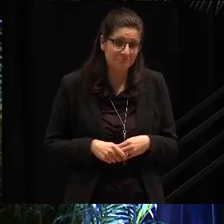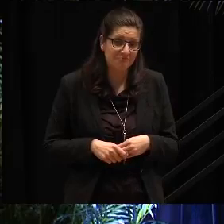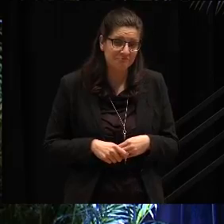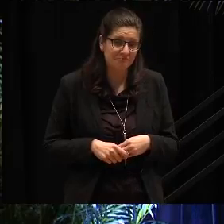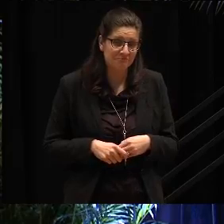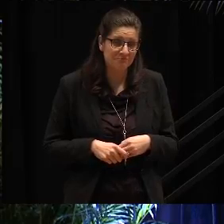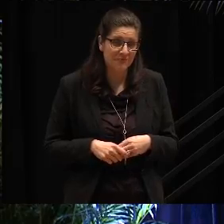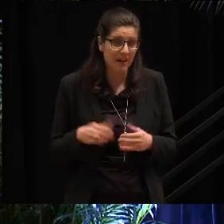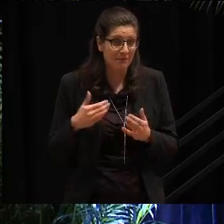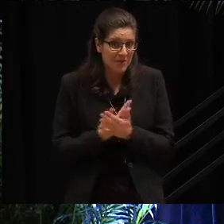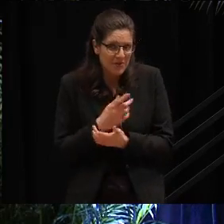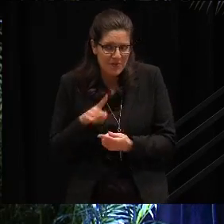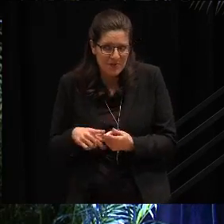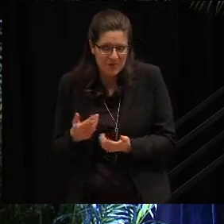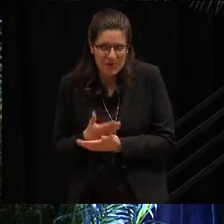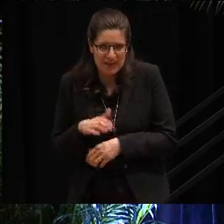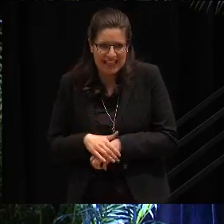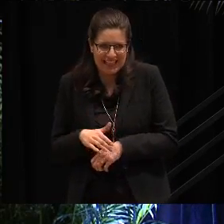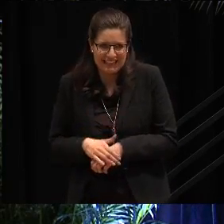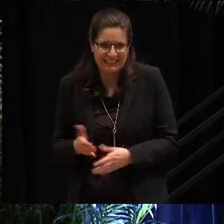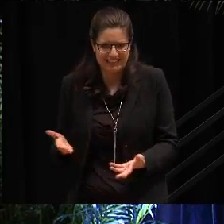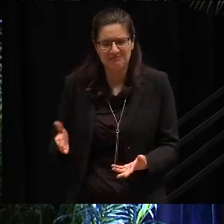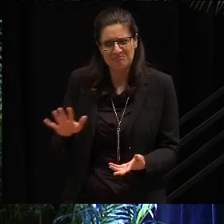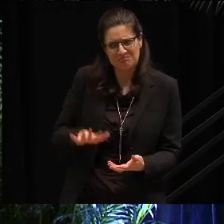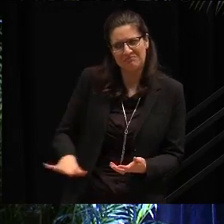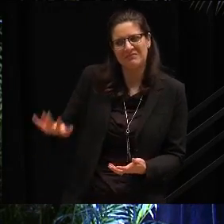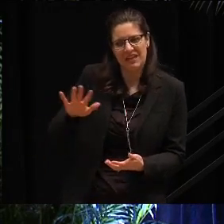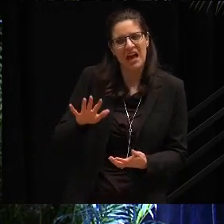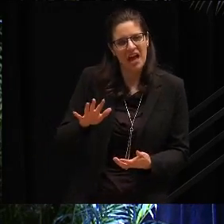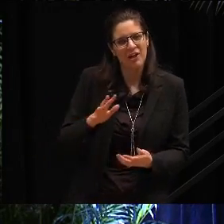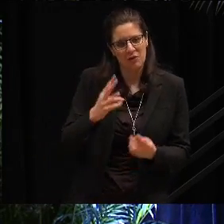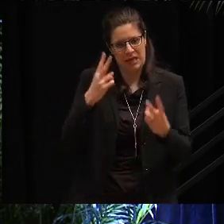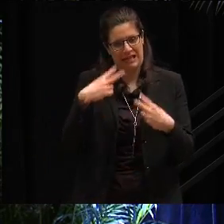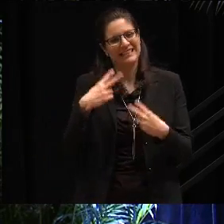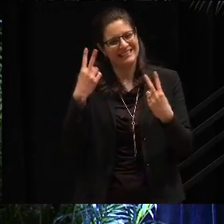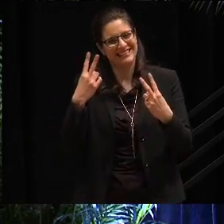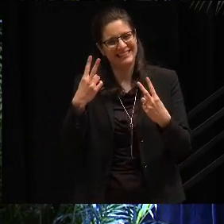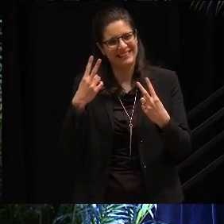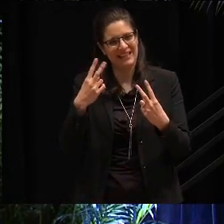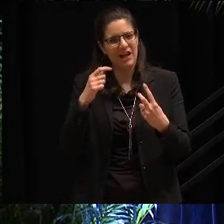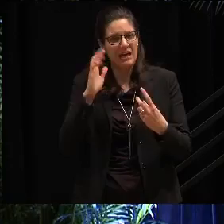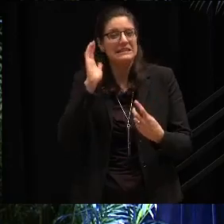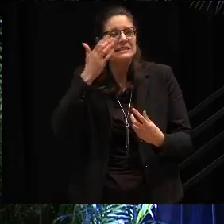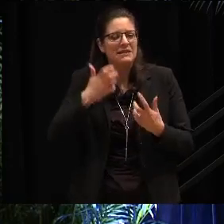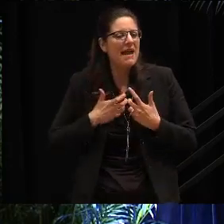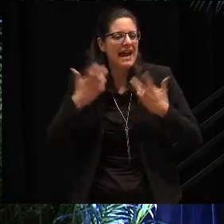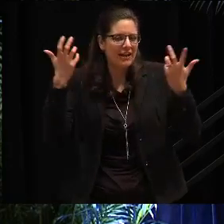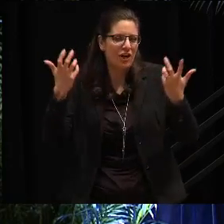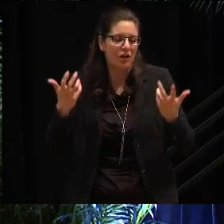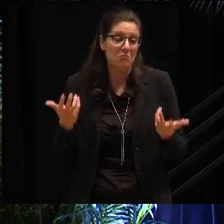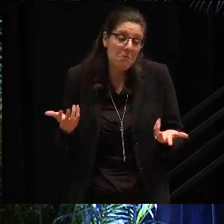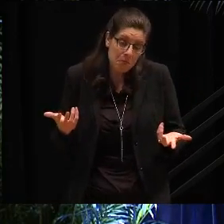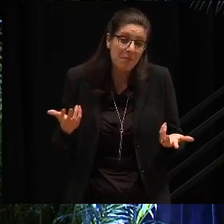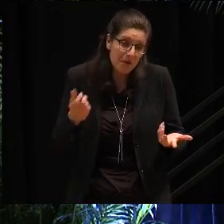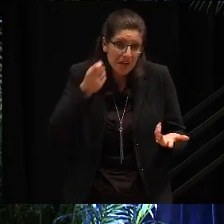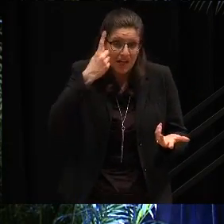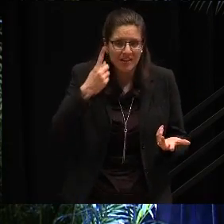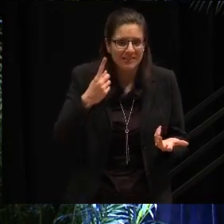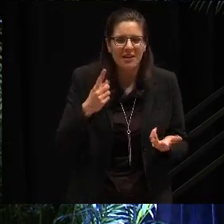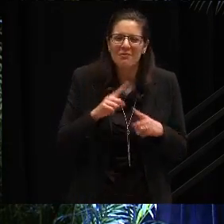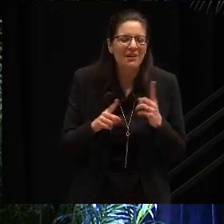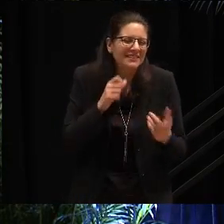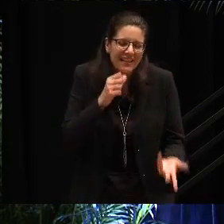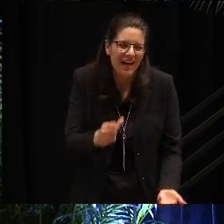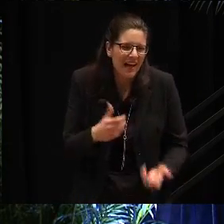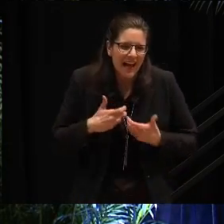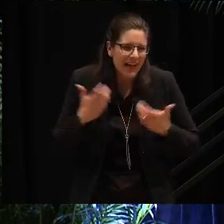I'm new to New England. If to New England, it's a little, I can understand how this can be seen as anger or whatever. It's not the